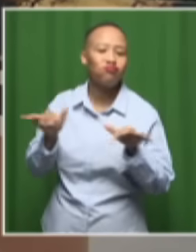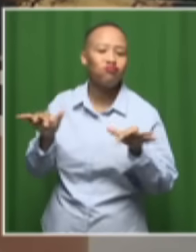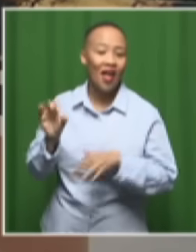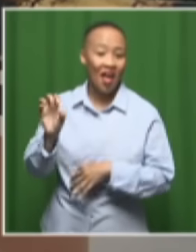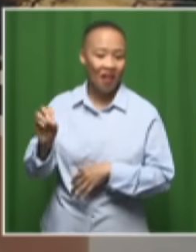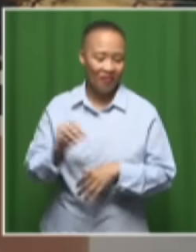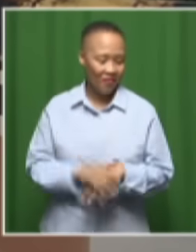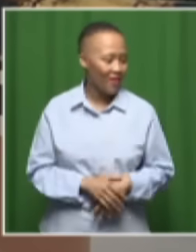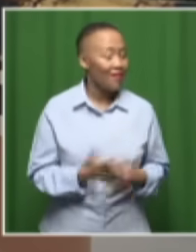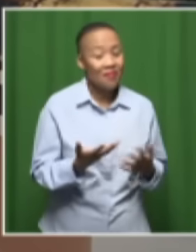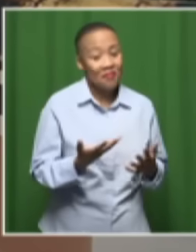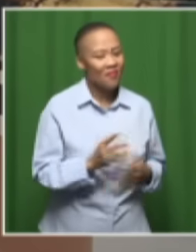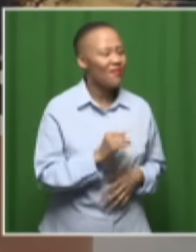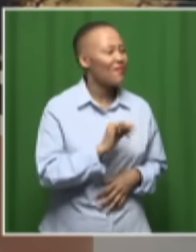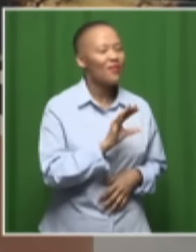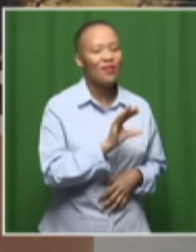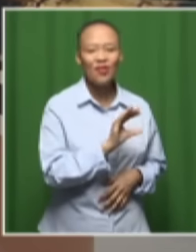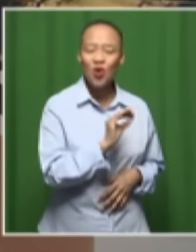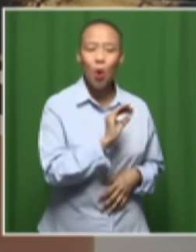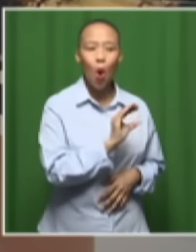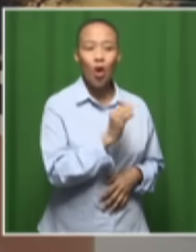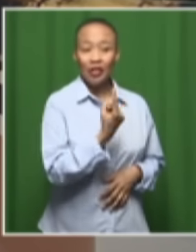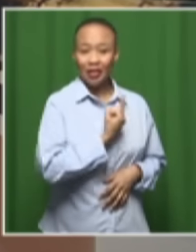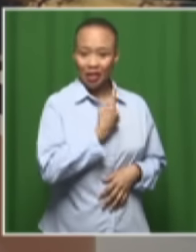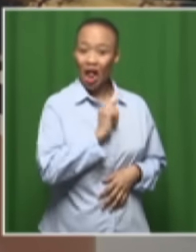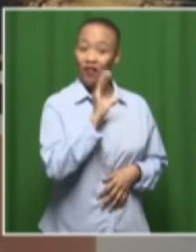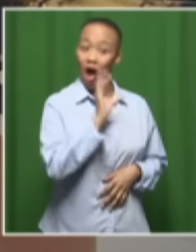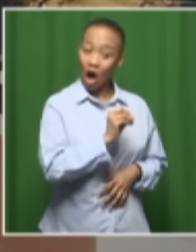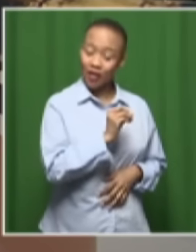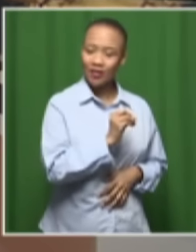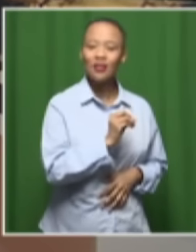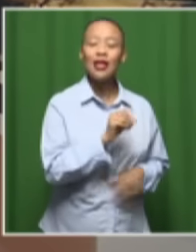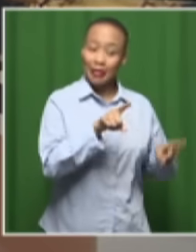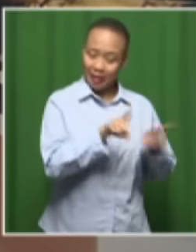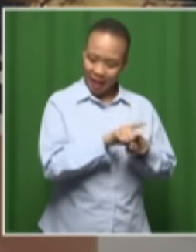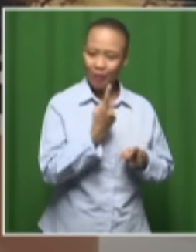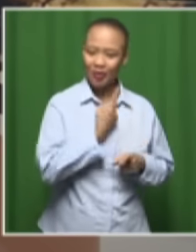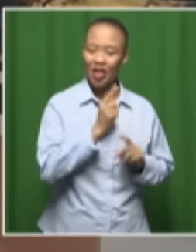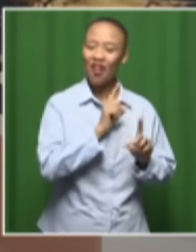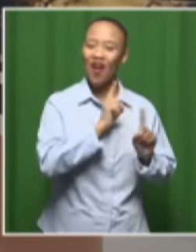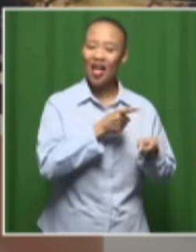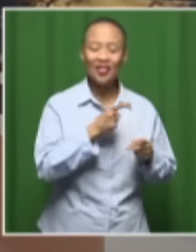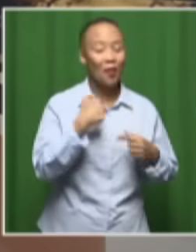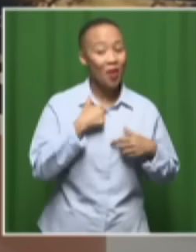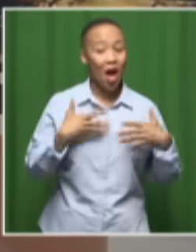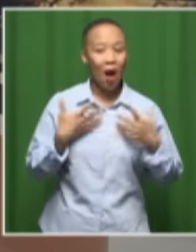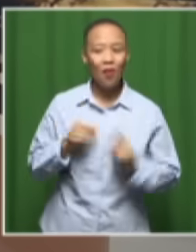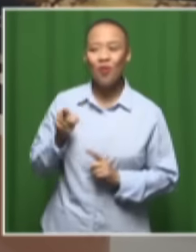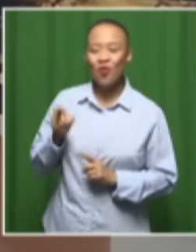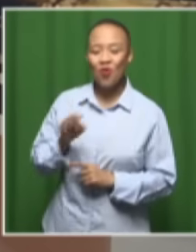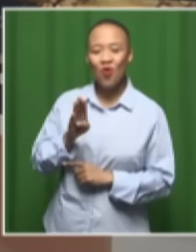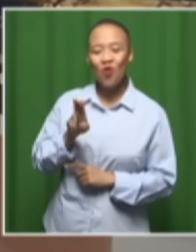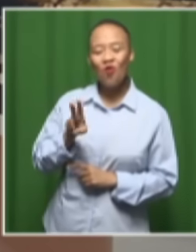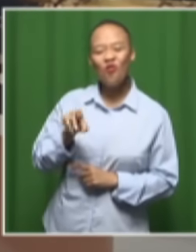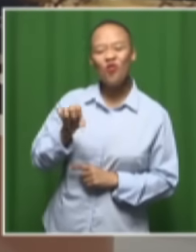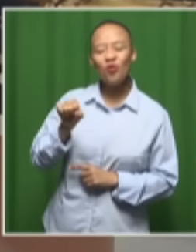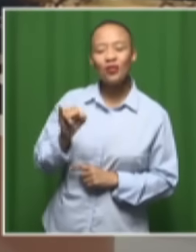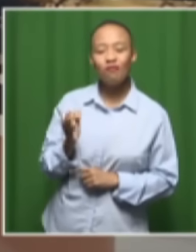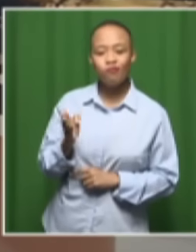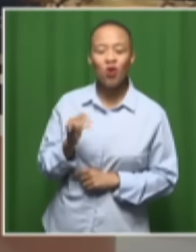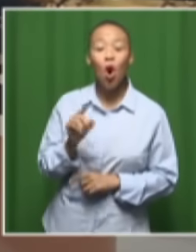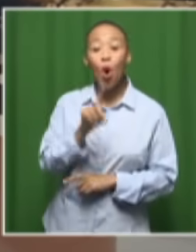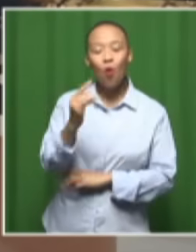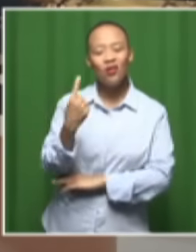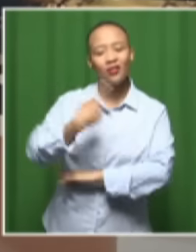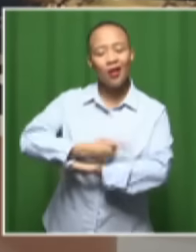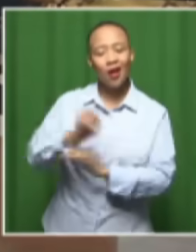ask yourself questions, and then you answer yourself. And then you wonder, so not anymore. I'm so happy you're here, V. But before we get into the trends, we need to show you our question of the